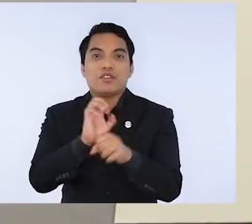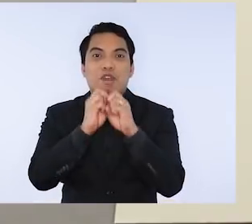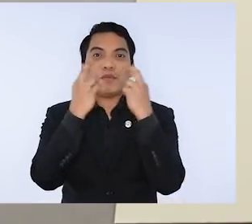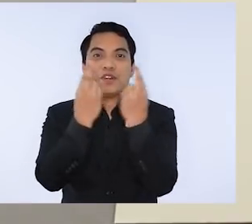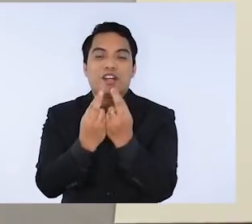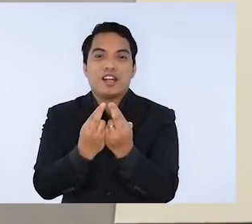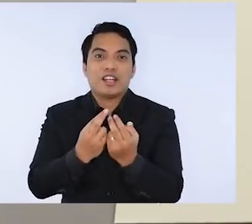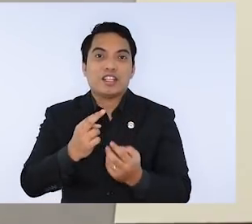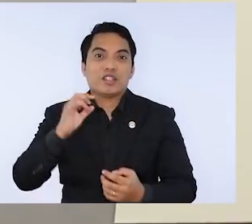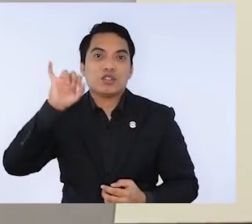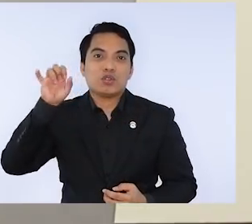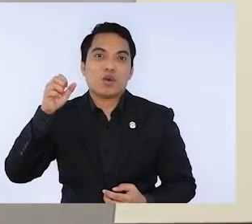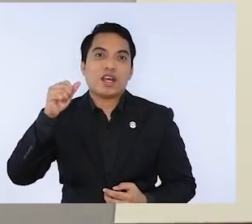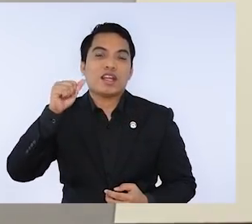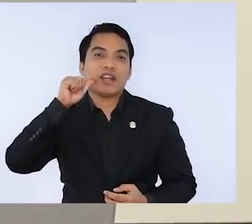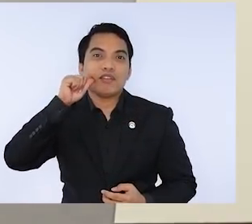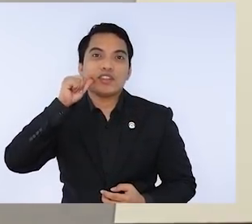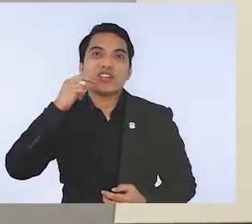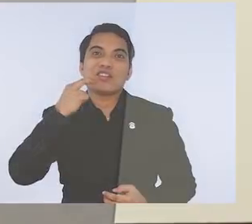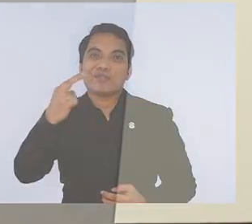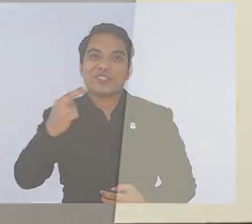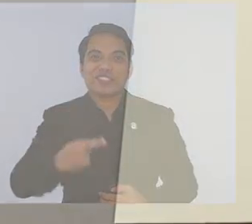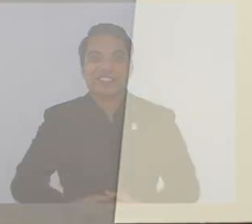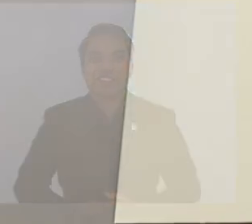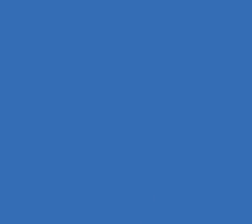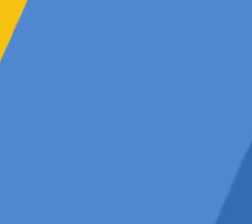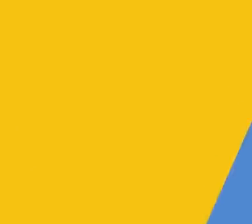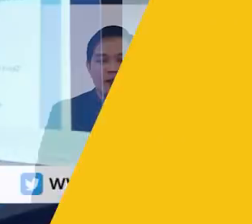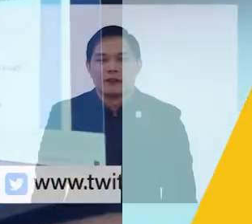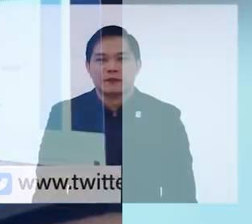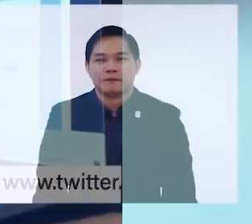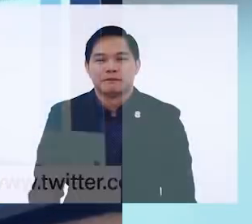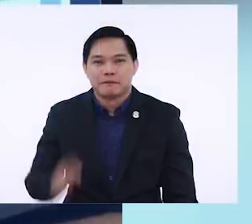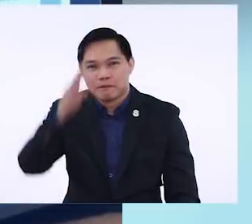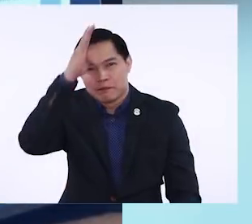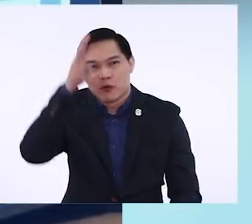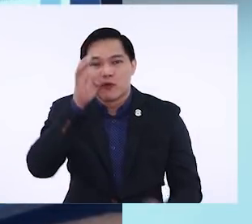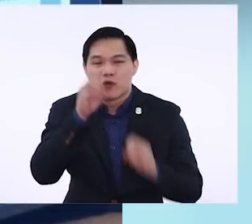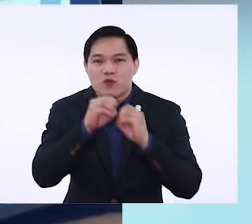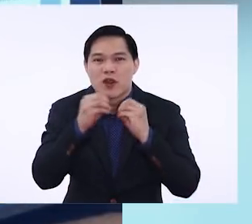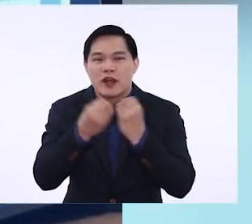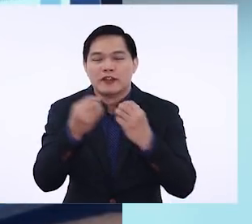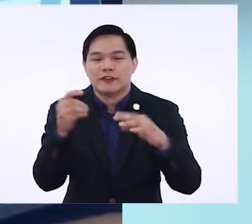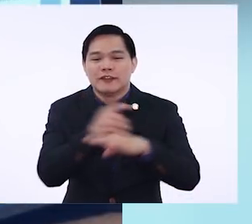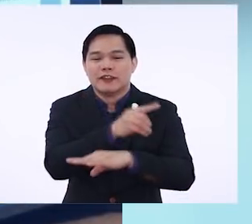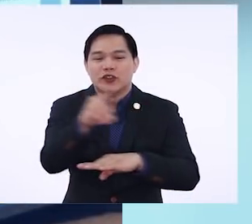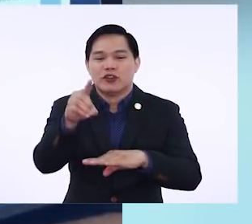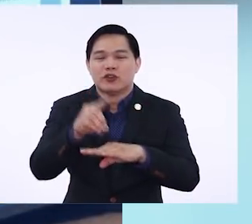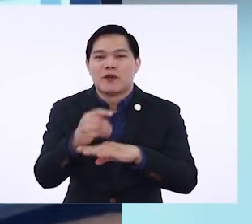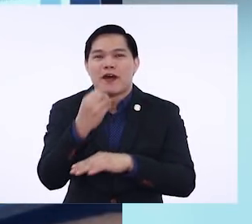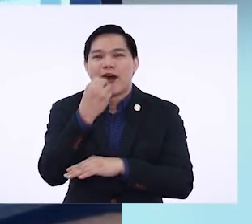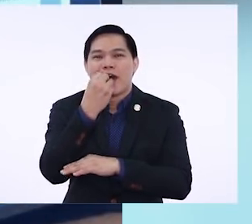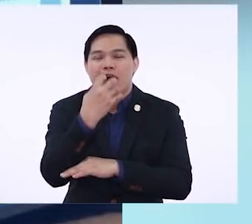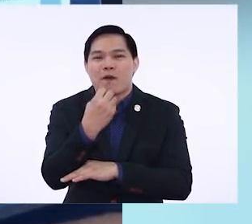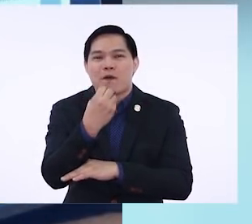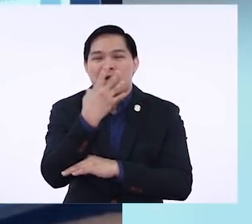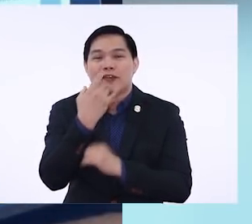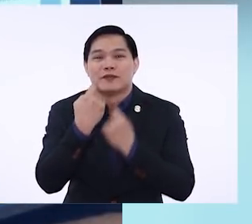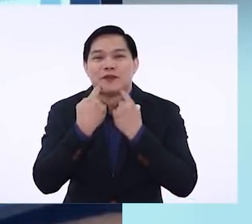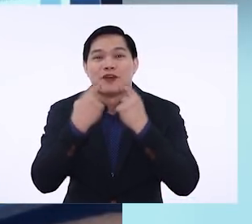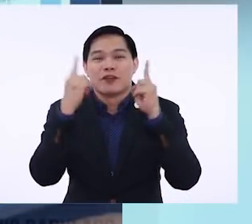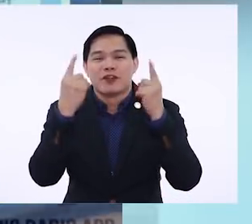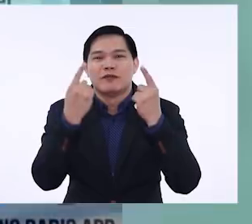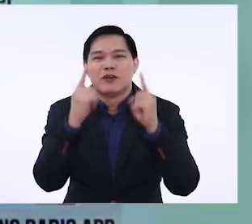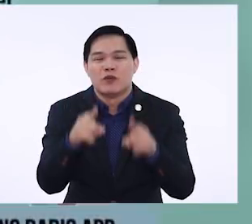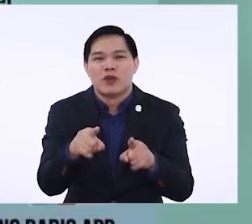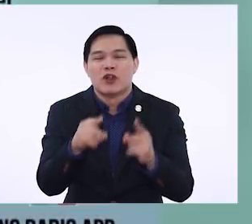seminar. Sister Joanne Advincula tells us more. The Buklud organization in the Ecclesiastical District of Hong Kong